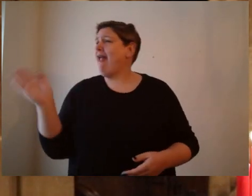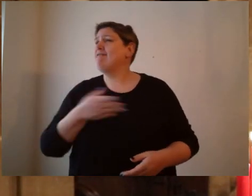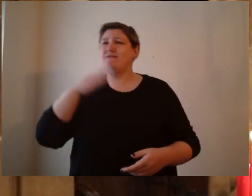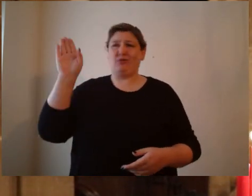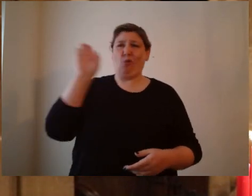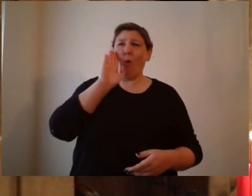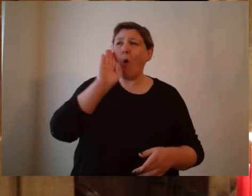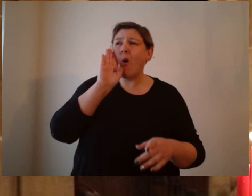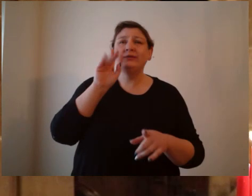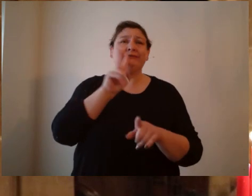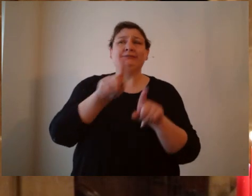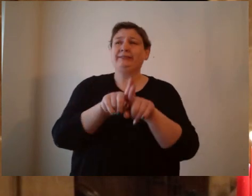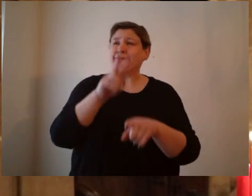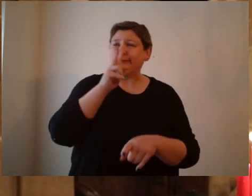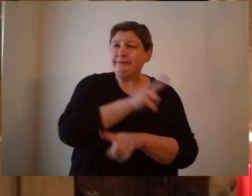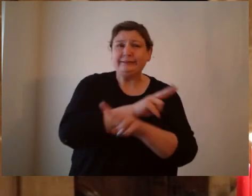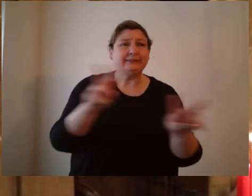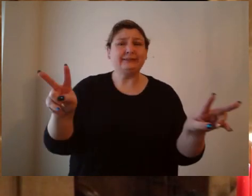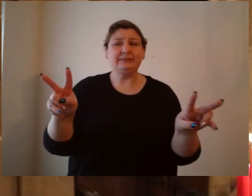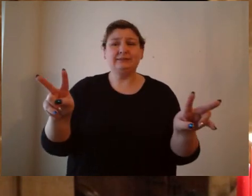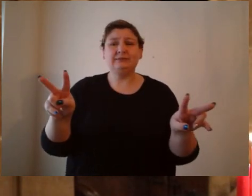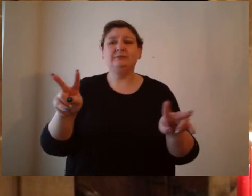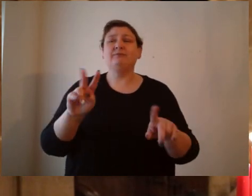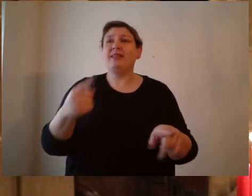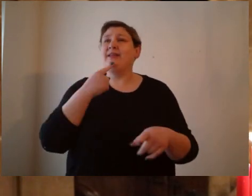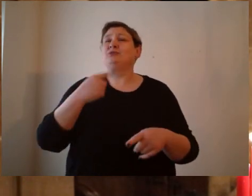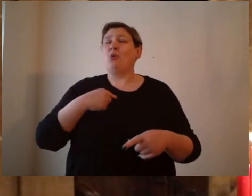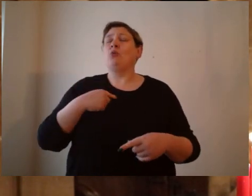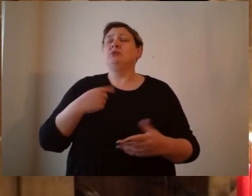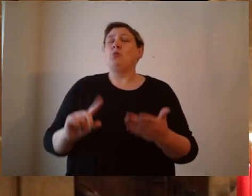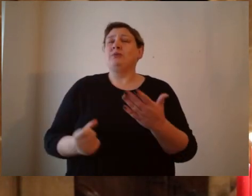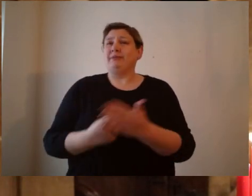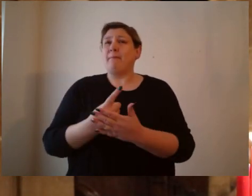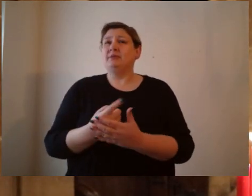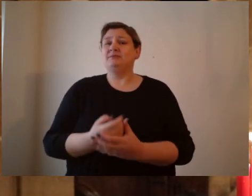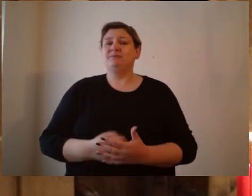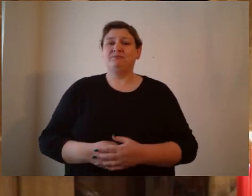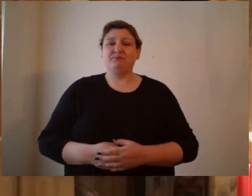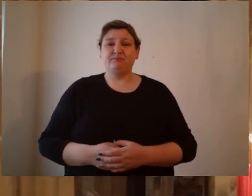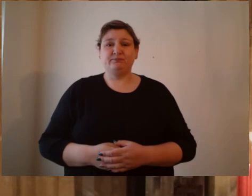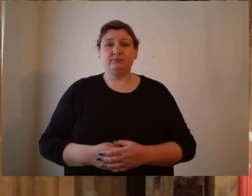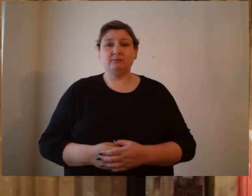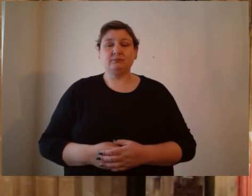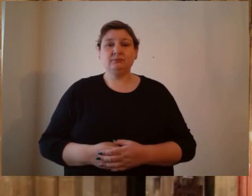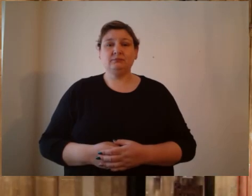they had heard and seen as it had been told them.